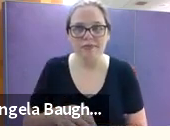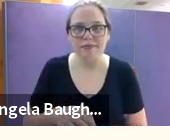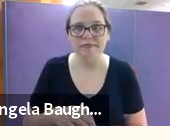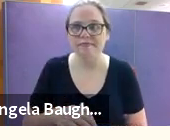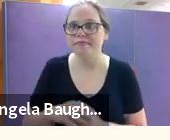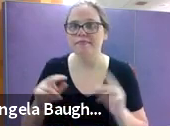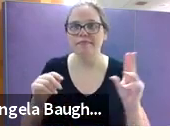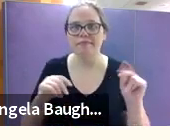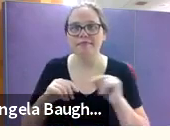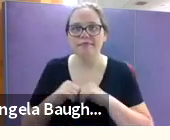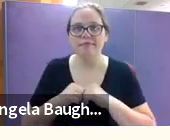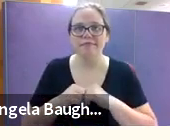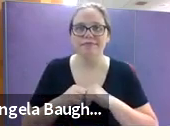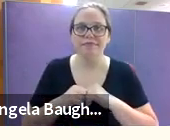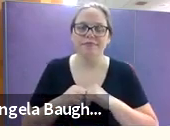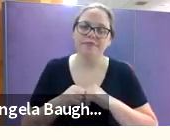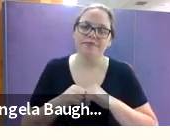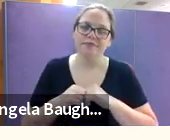No.